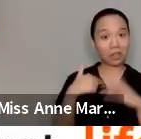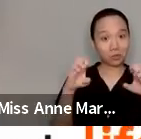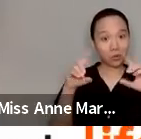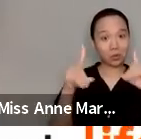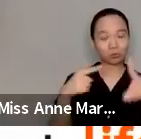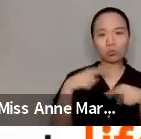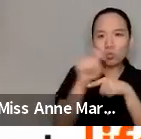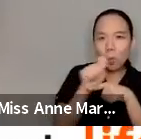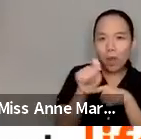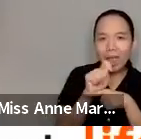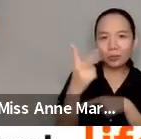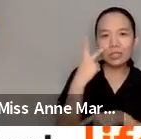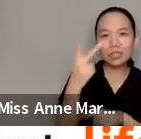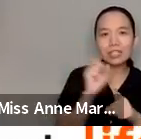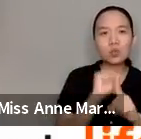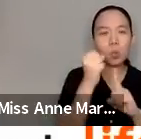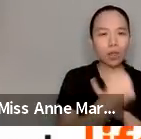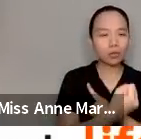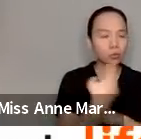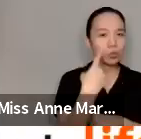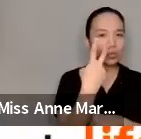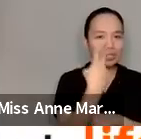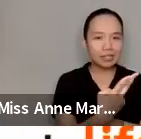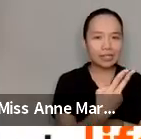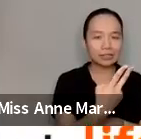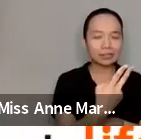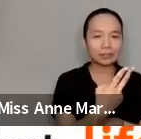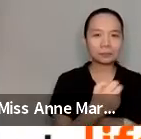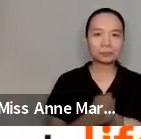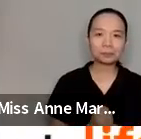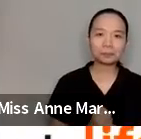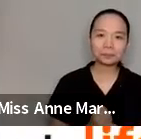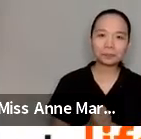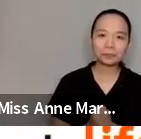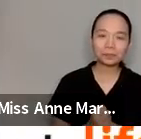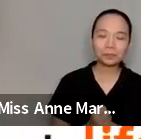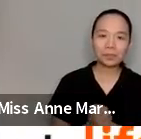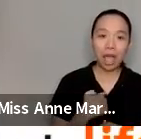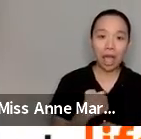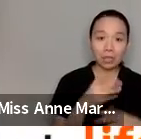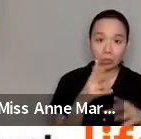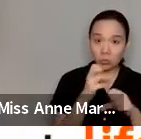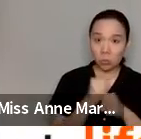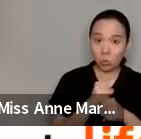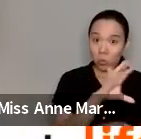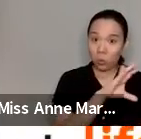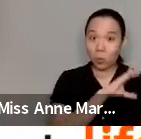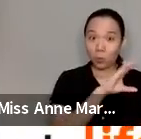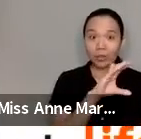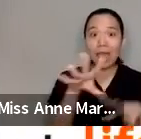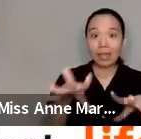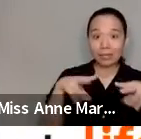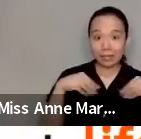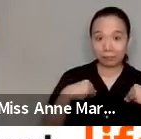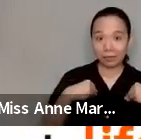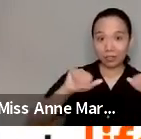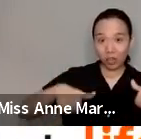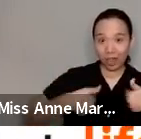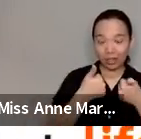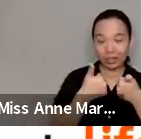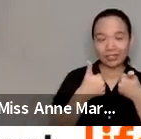trained to see the situations with a silver lining. I took the courage and accepted the challenge of